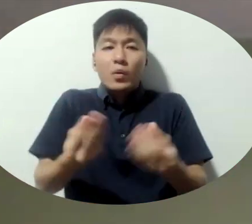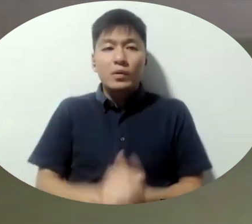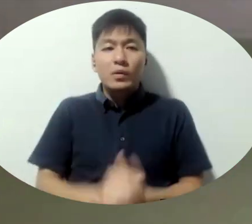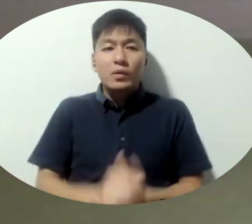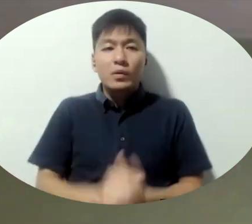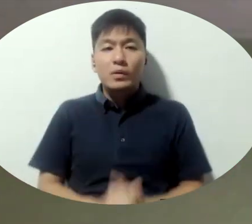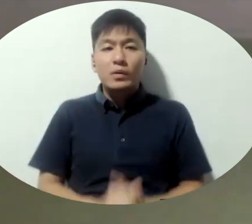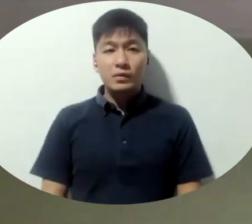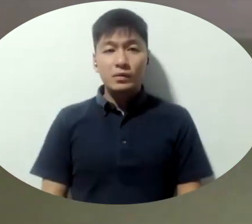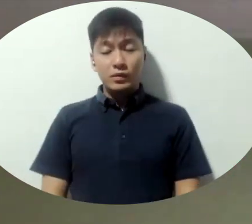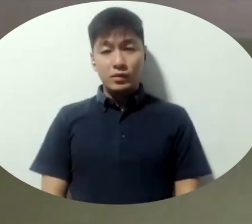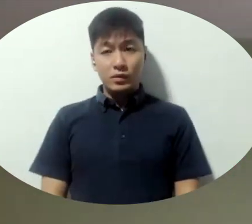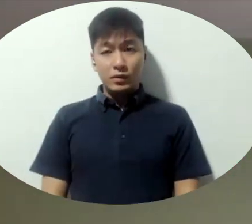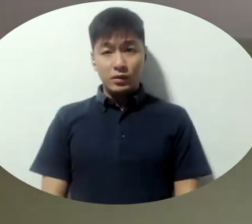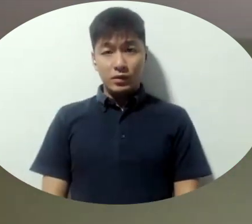are?